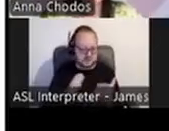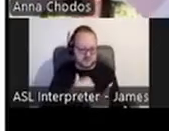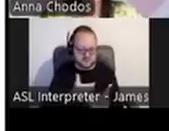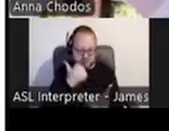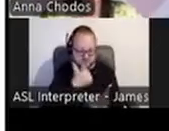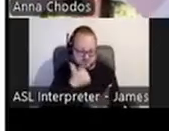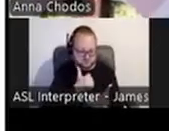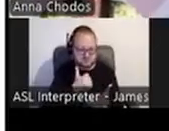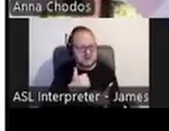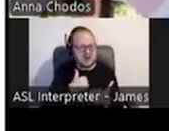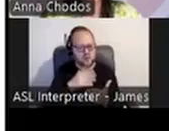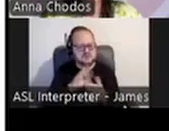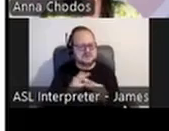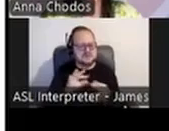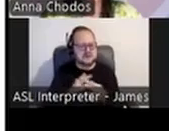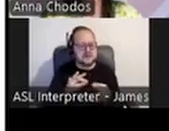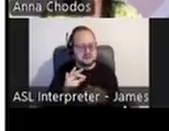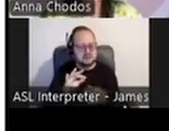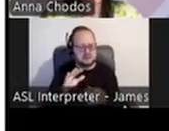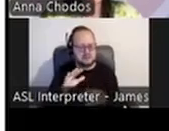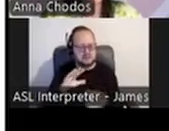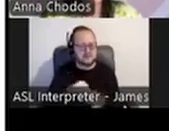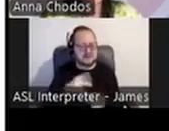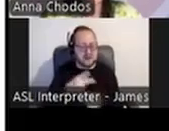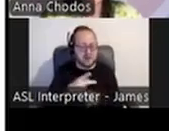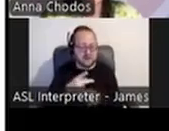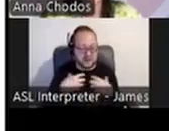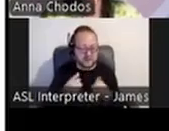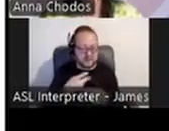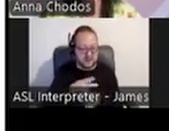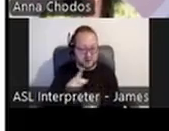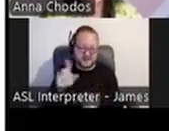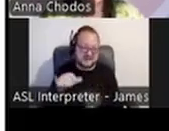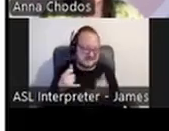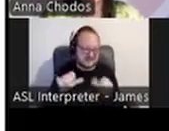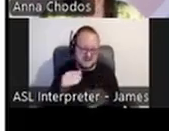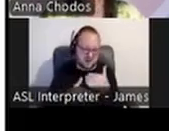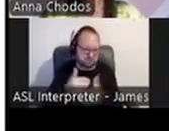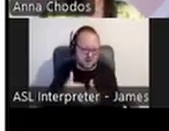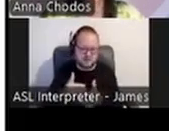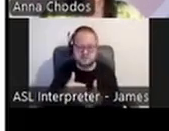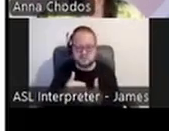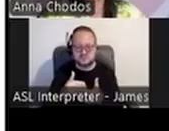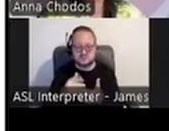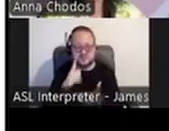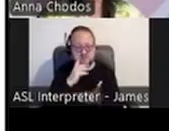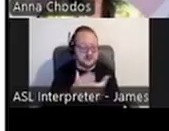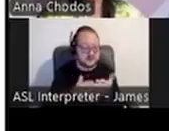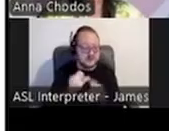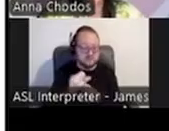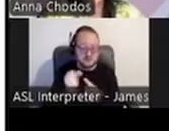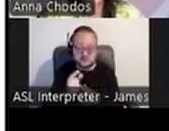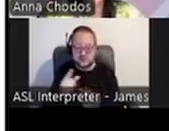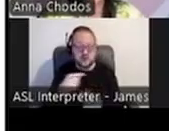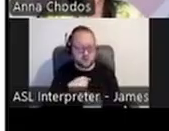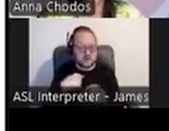is still in progress in a lot of places, like where we all because for some places it's just where the emergency contact is, or it's just somewhere